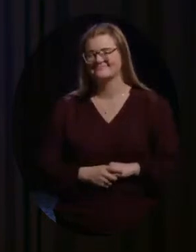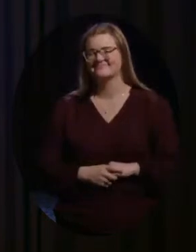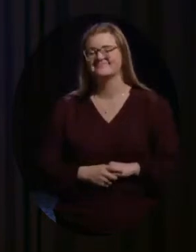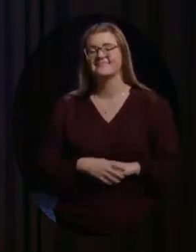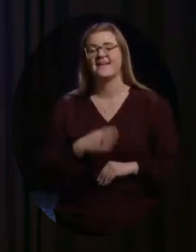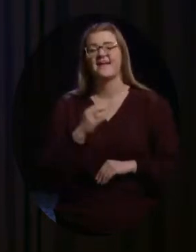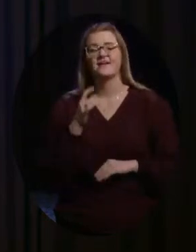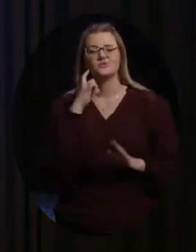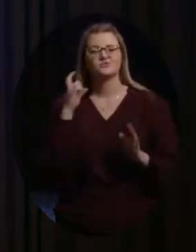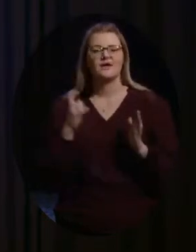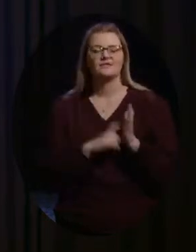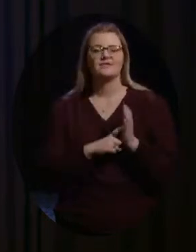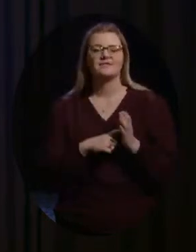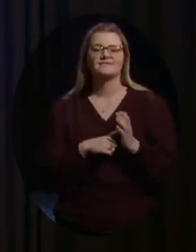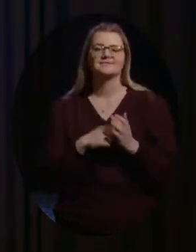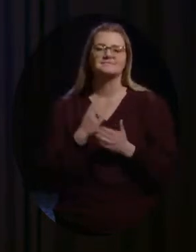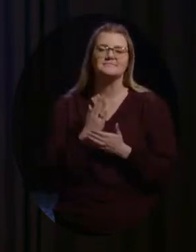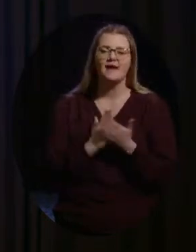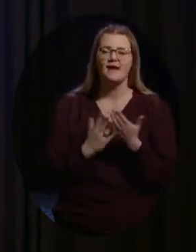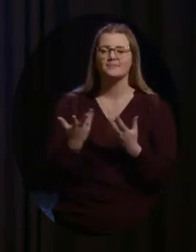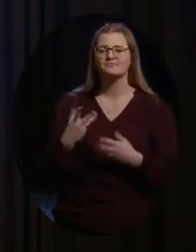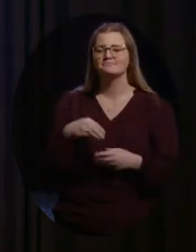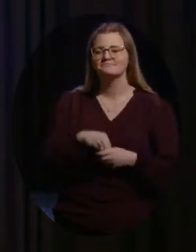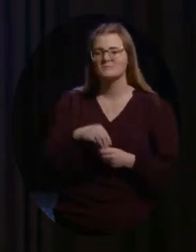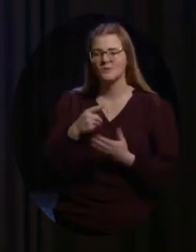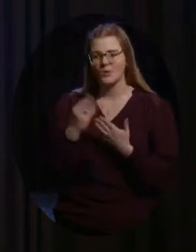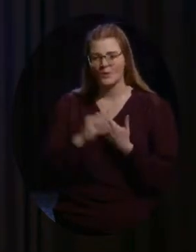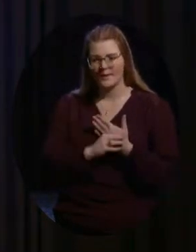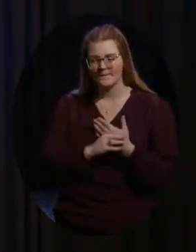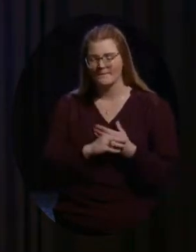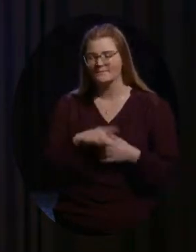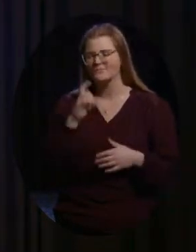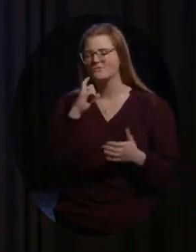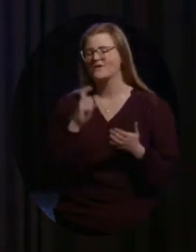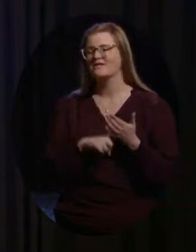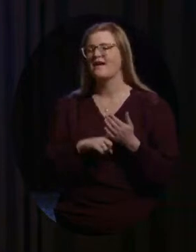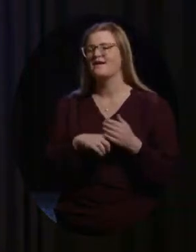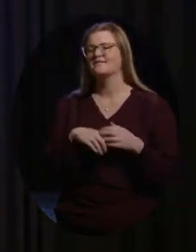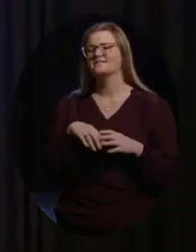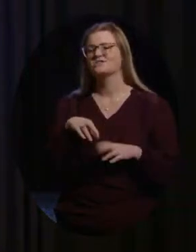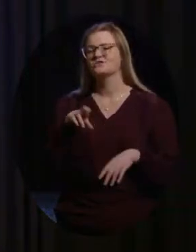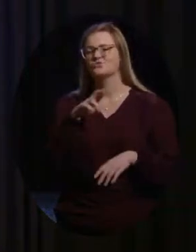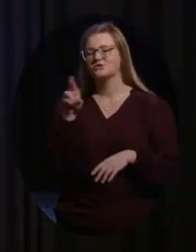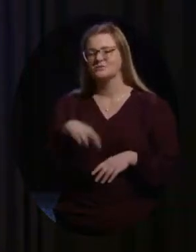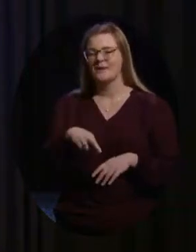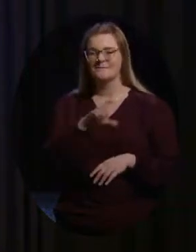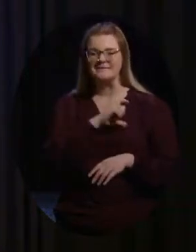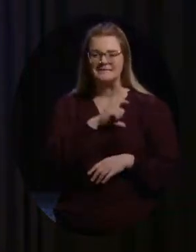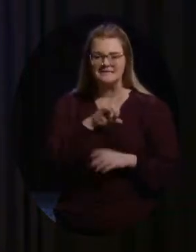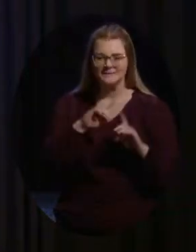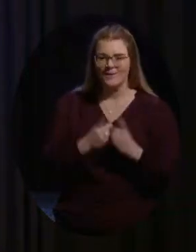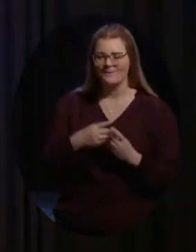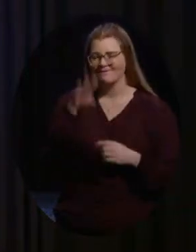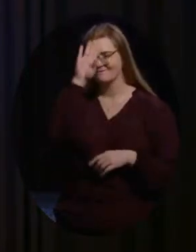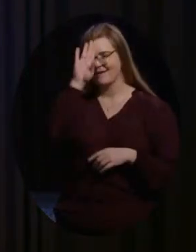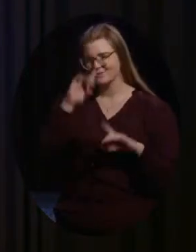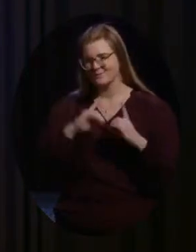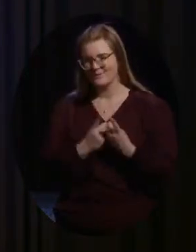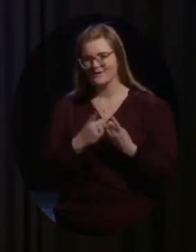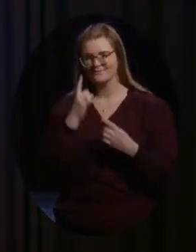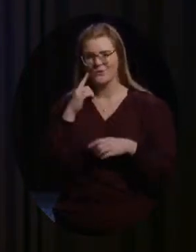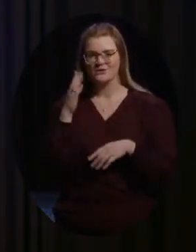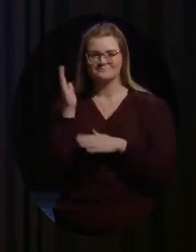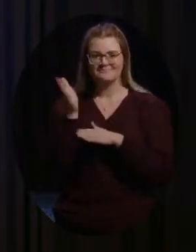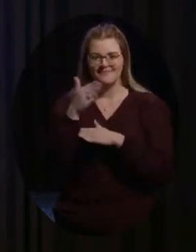And let's recognize some who participated in the program. Let's recognize the Richmond Police Department, the Fire Department for the presentation of the colors.